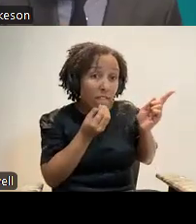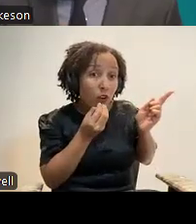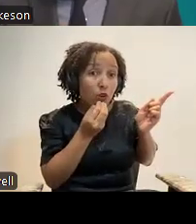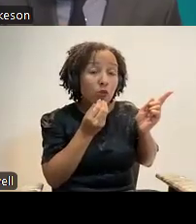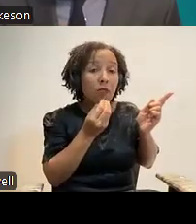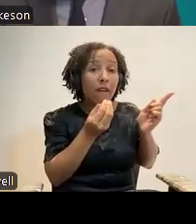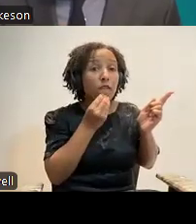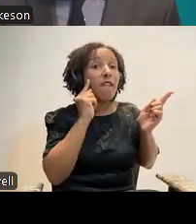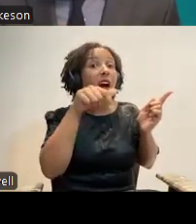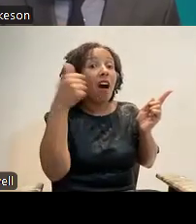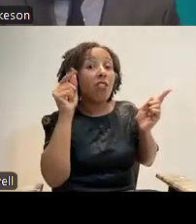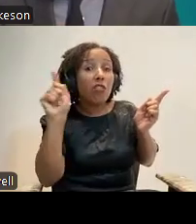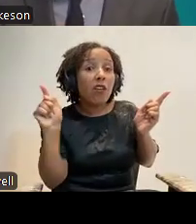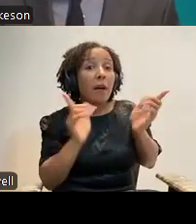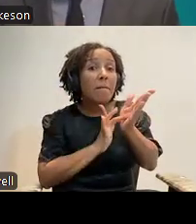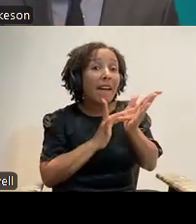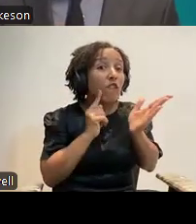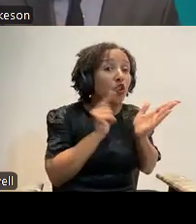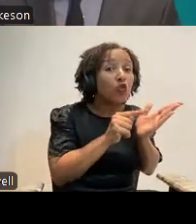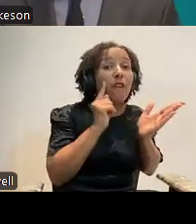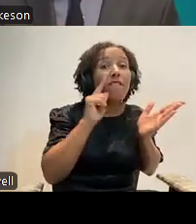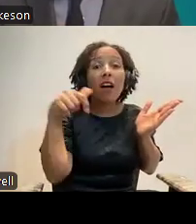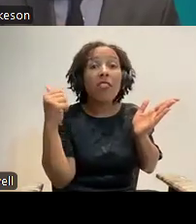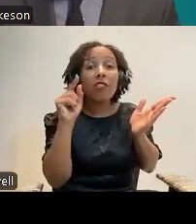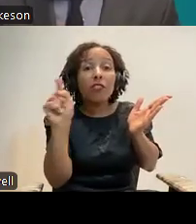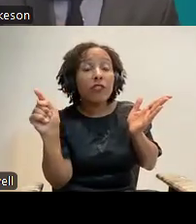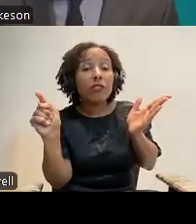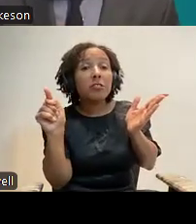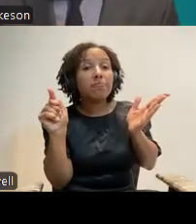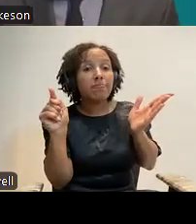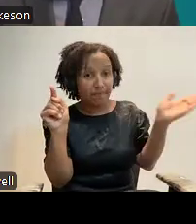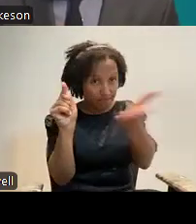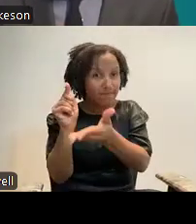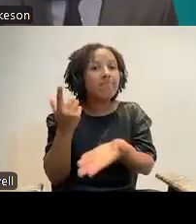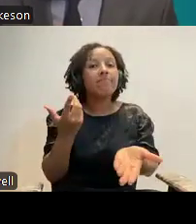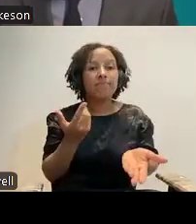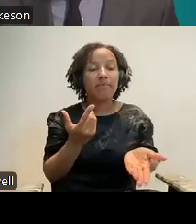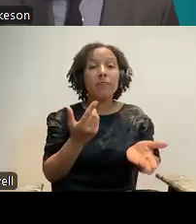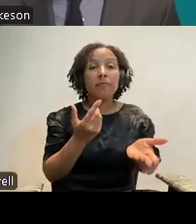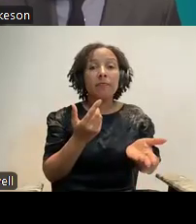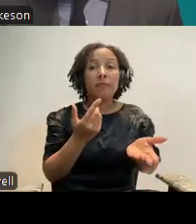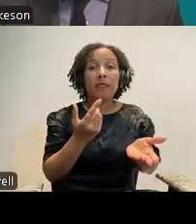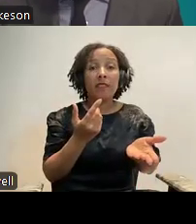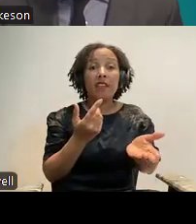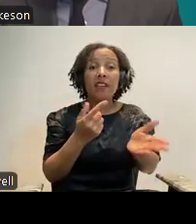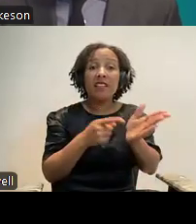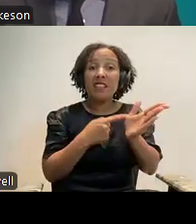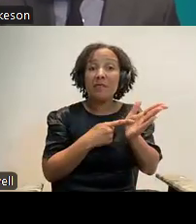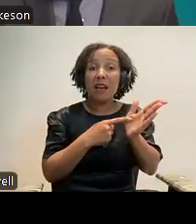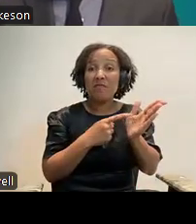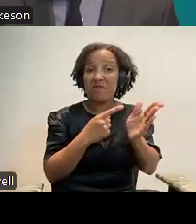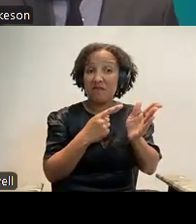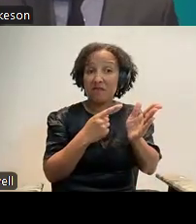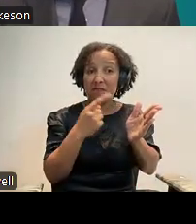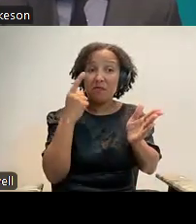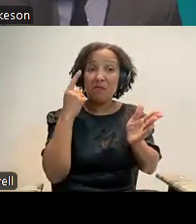medicine for themselves or somebody else. In other cases, it's something that is used to get drugs, because